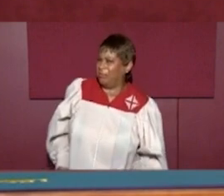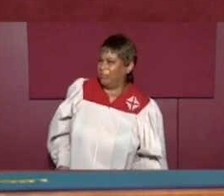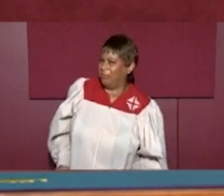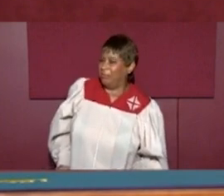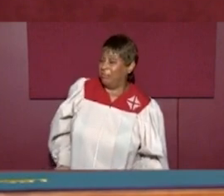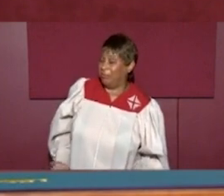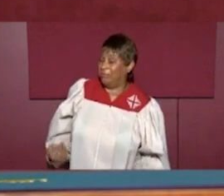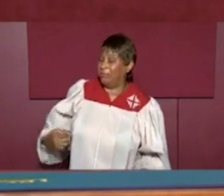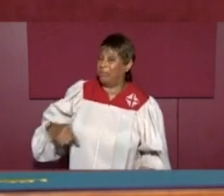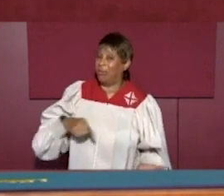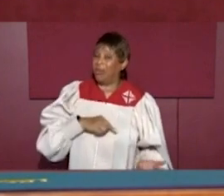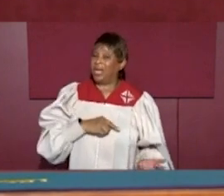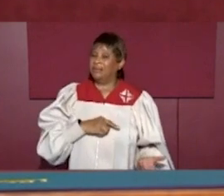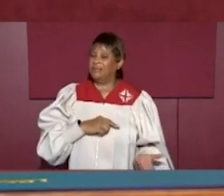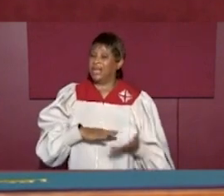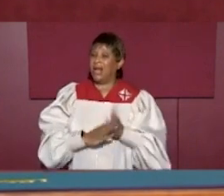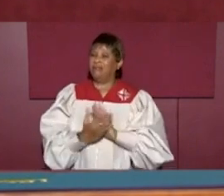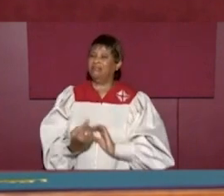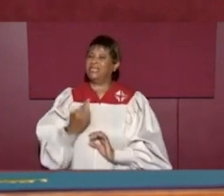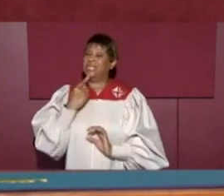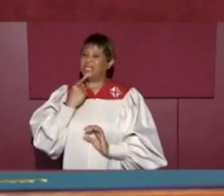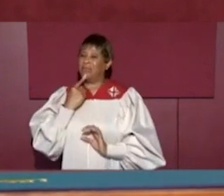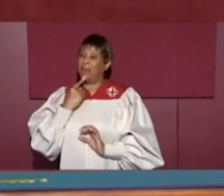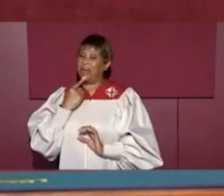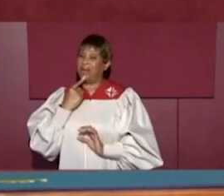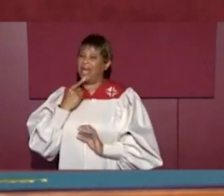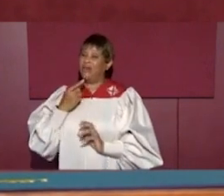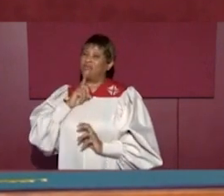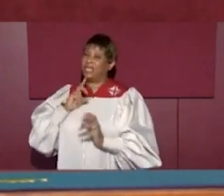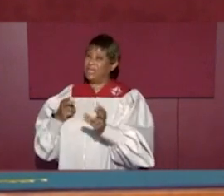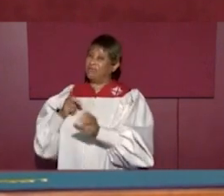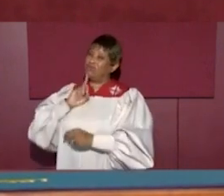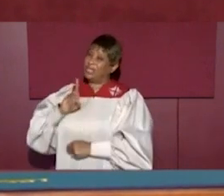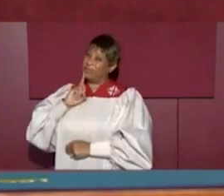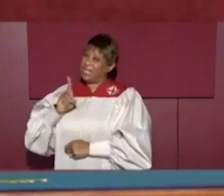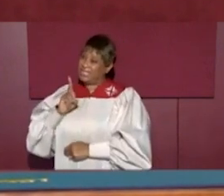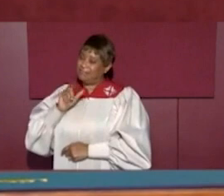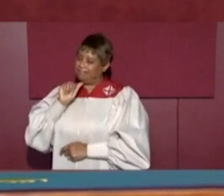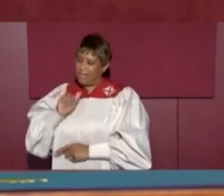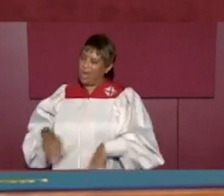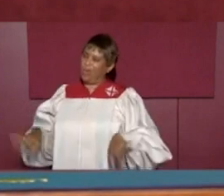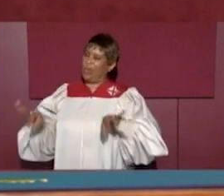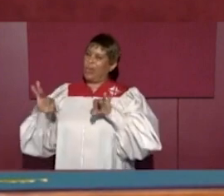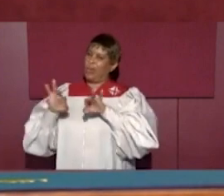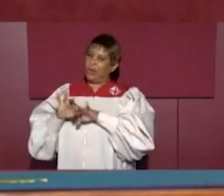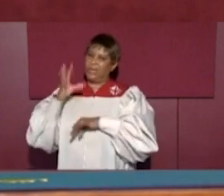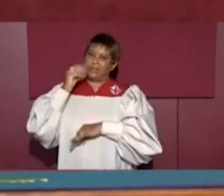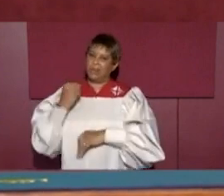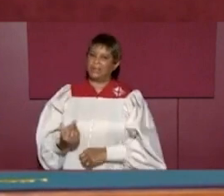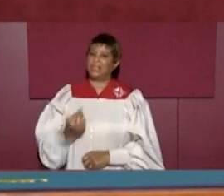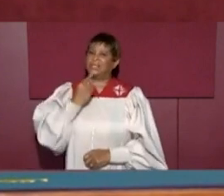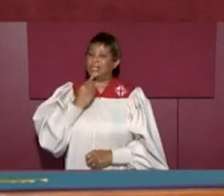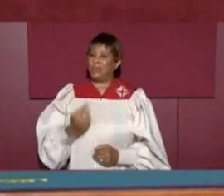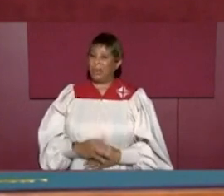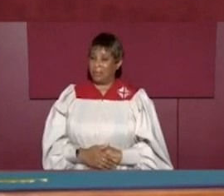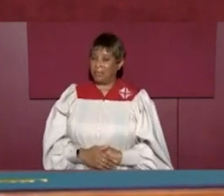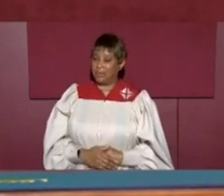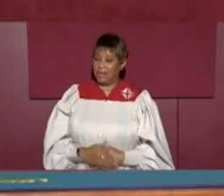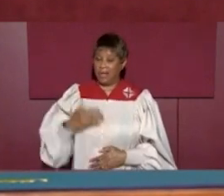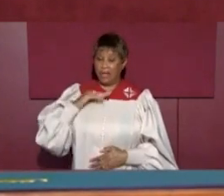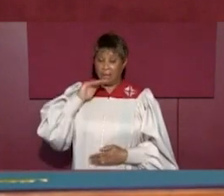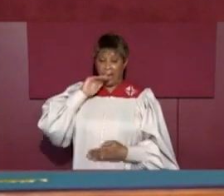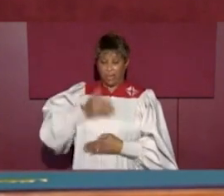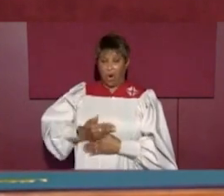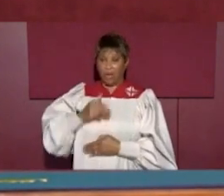We can be disappointed about things that in truth, they're not even really worthy of being disappointed about. When my daughter,